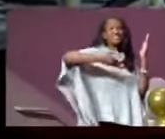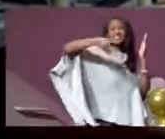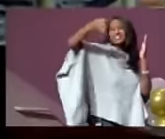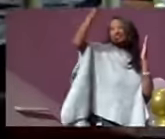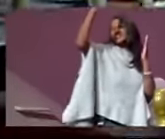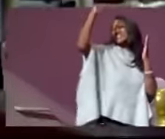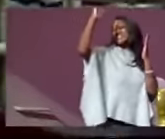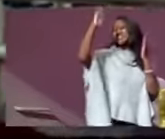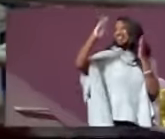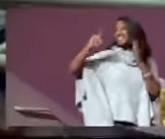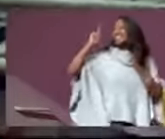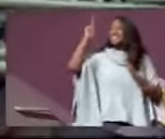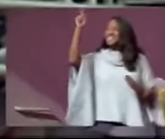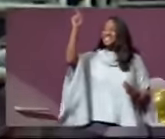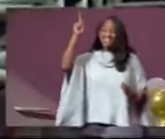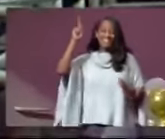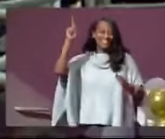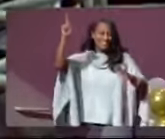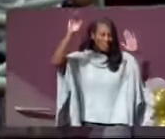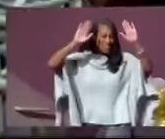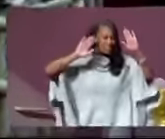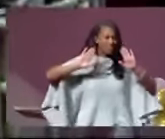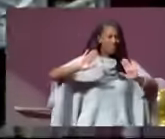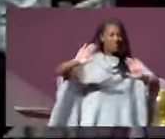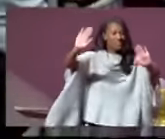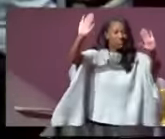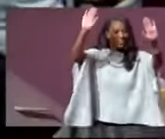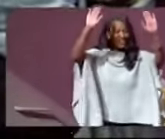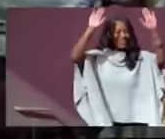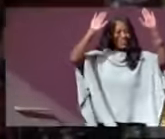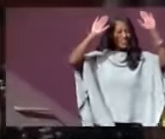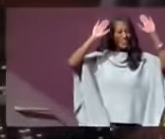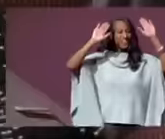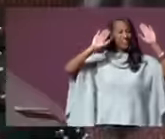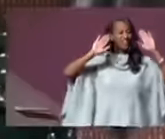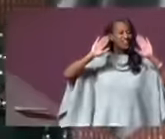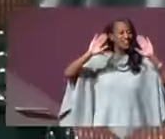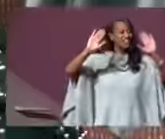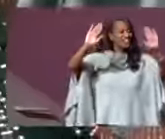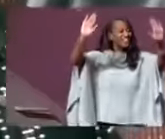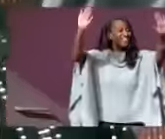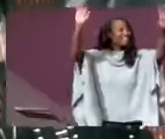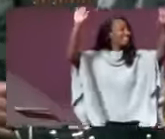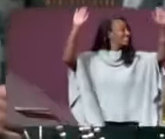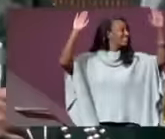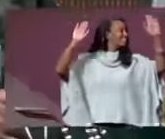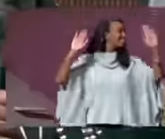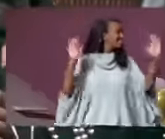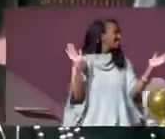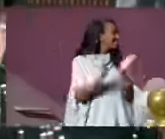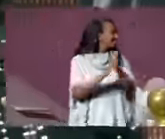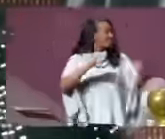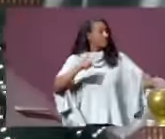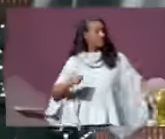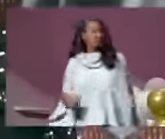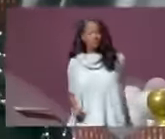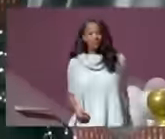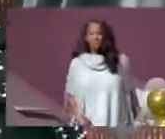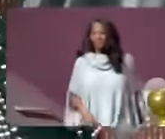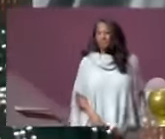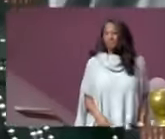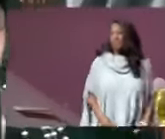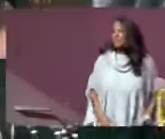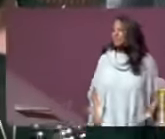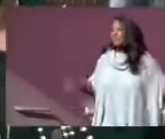the Lord truly he is wonderful. He is it all right if we take it up, church, one key? Let's move a little higher, lift your voice and